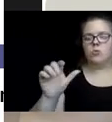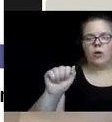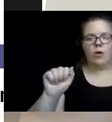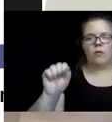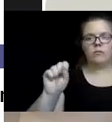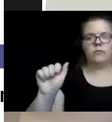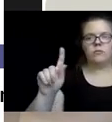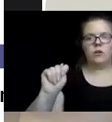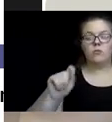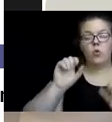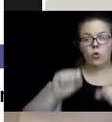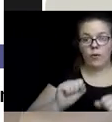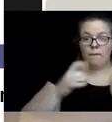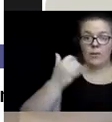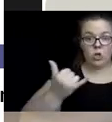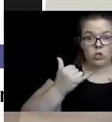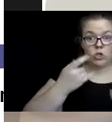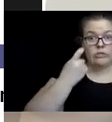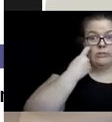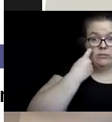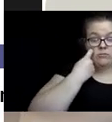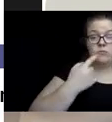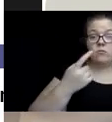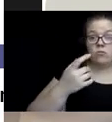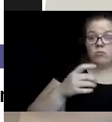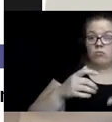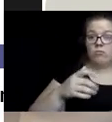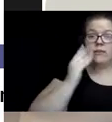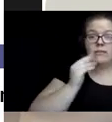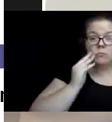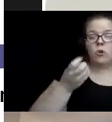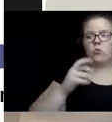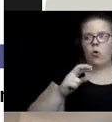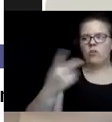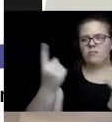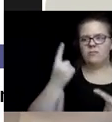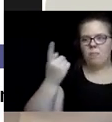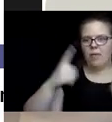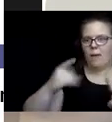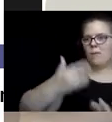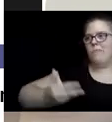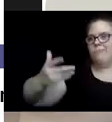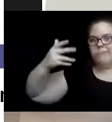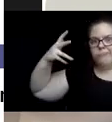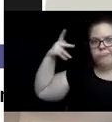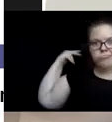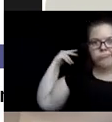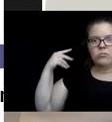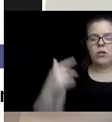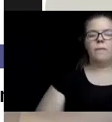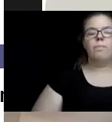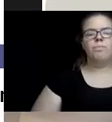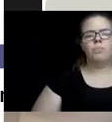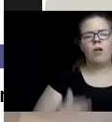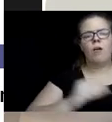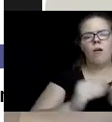a current sexual assault to something that happened years and years ago. And we often find sometimes if a sexual